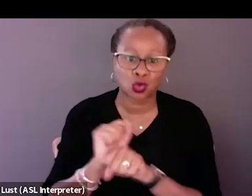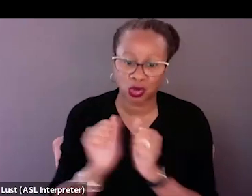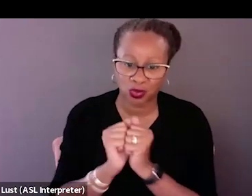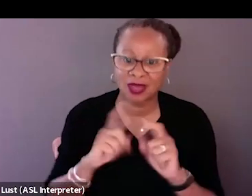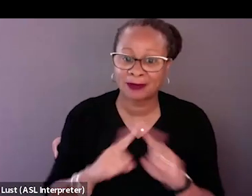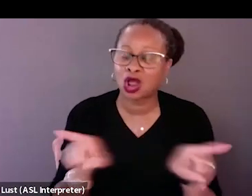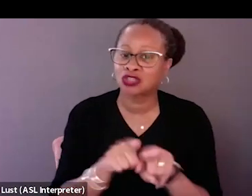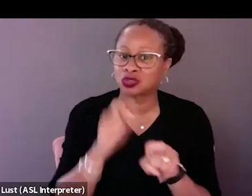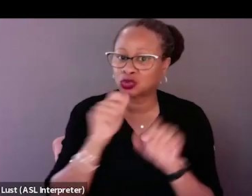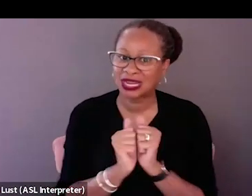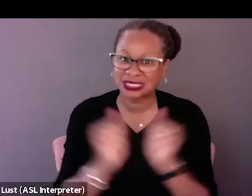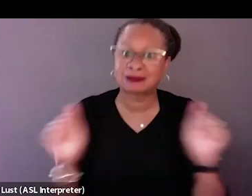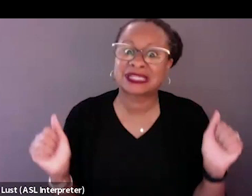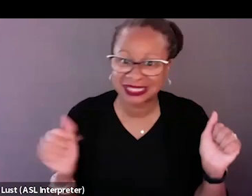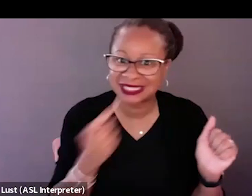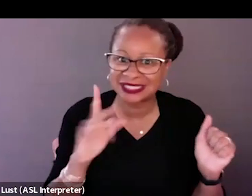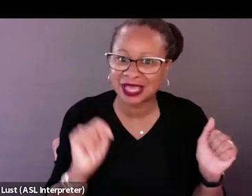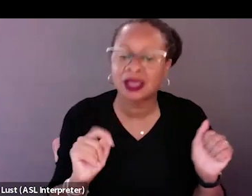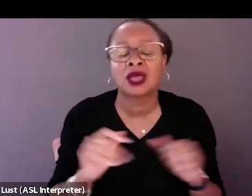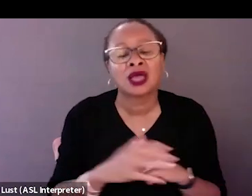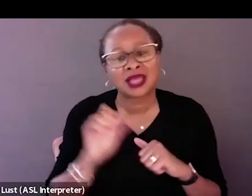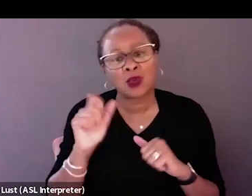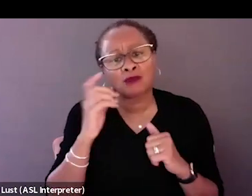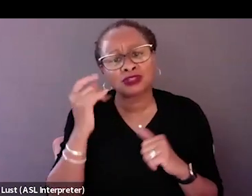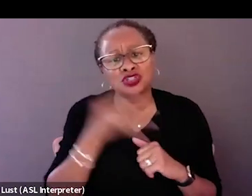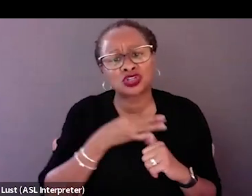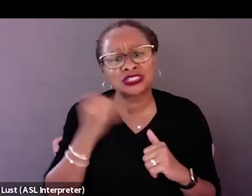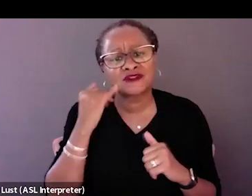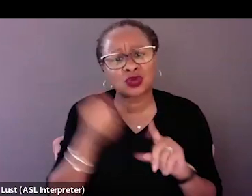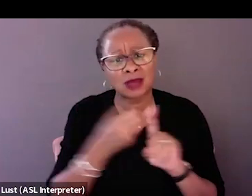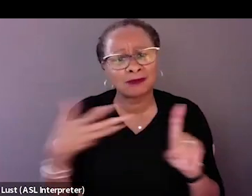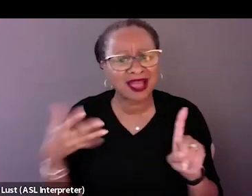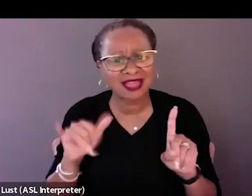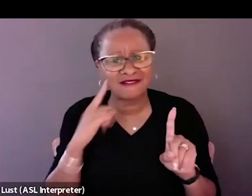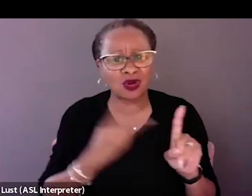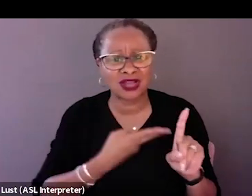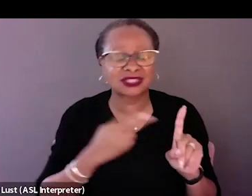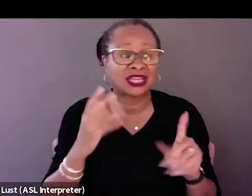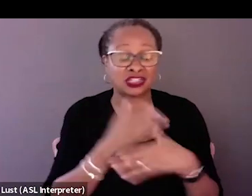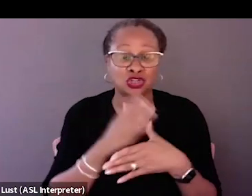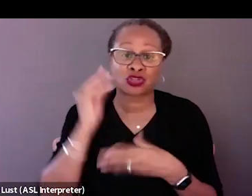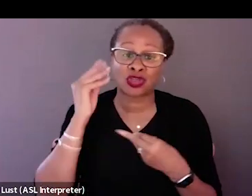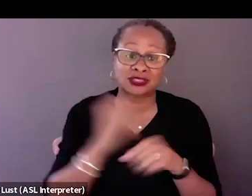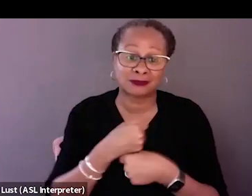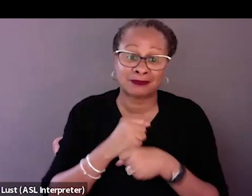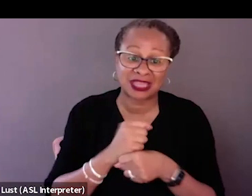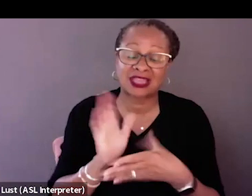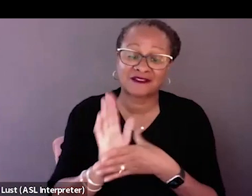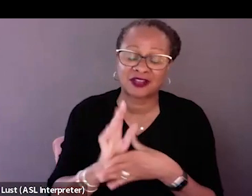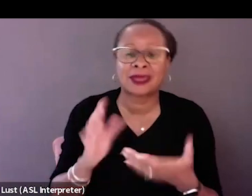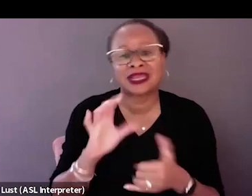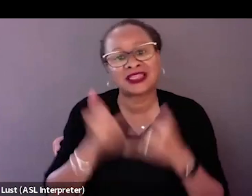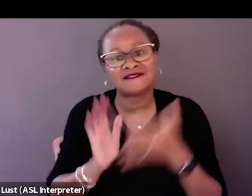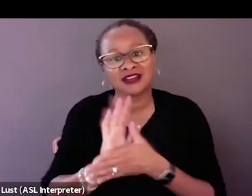also don't explicitly say. I'm wondering if you can unpack that a bit for us and share your thoughts making the film, and also in the final